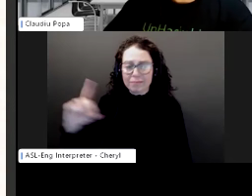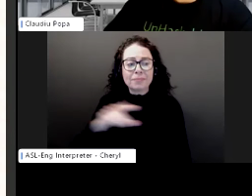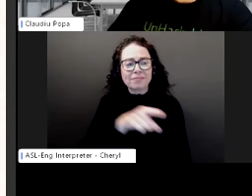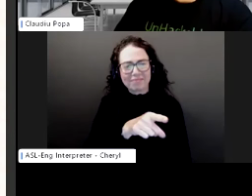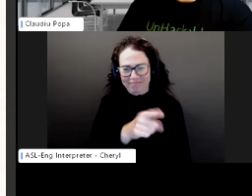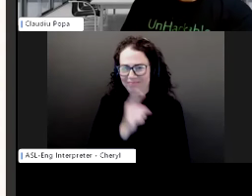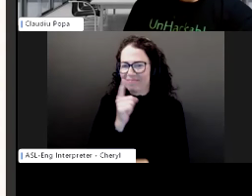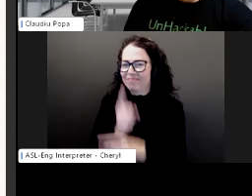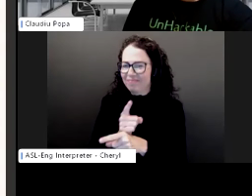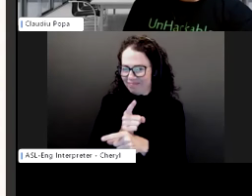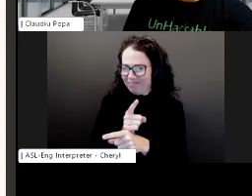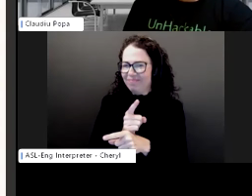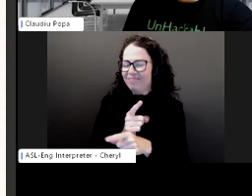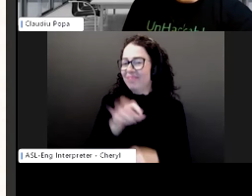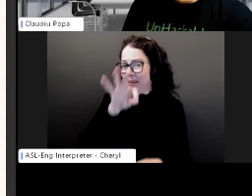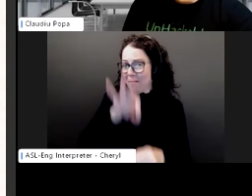the